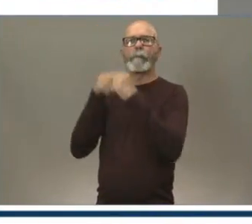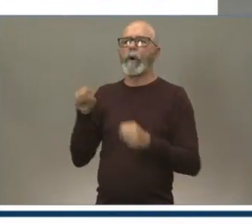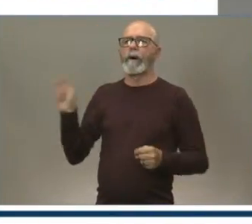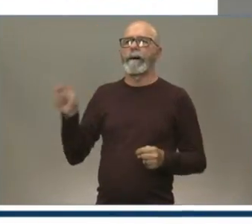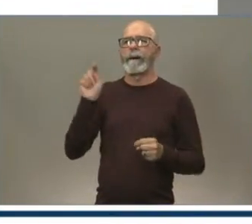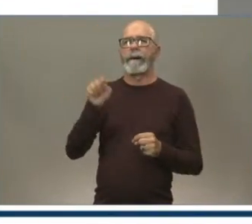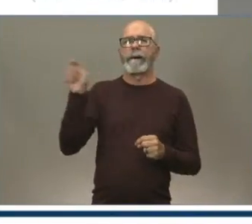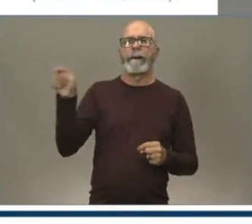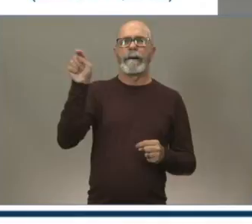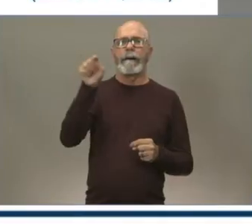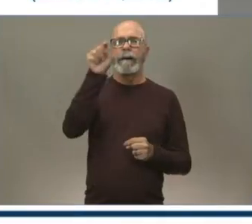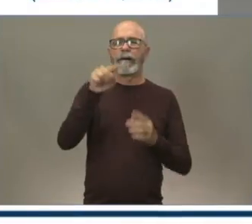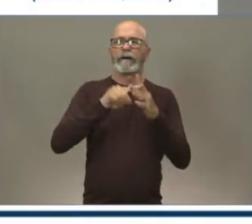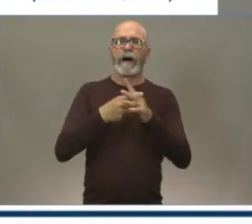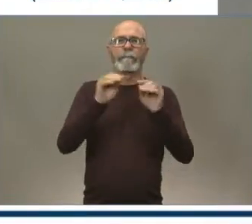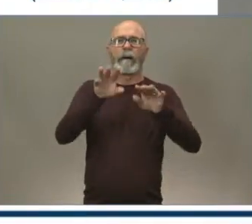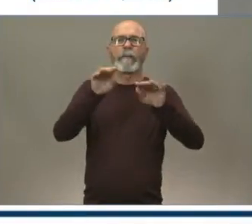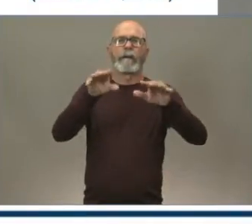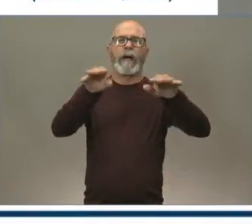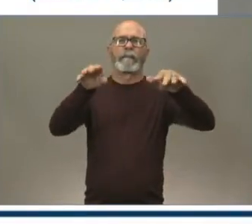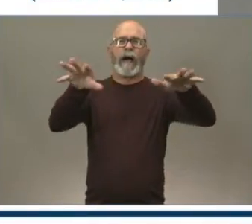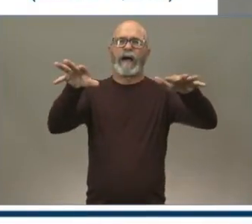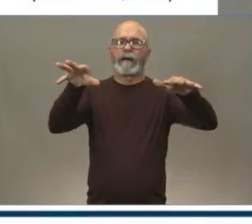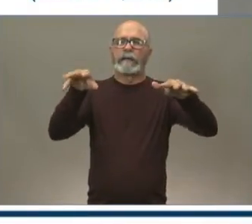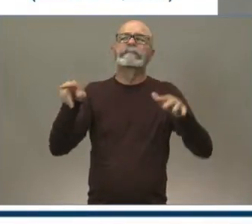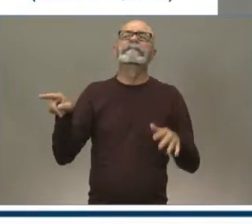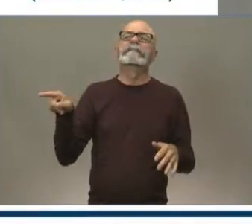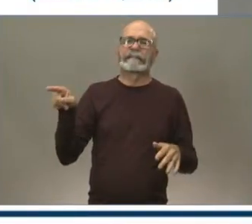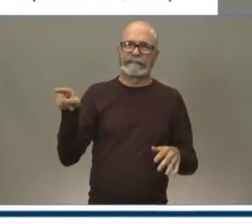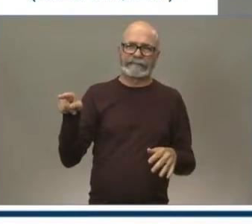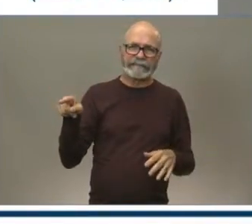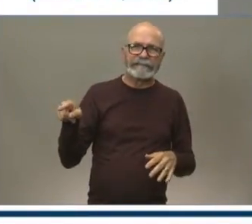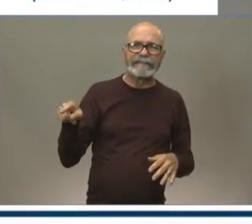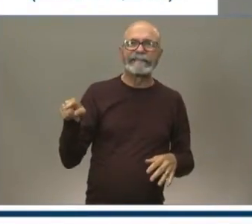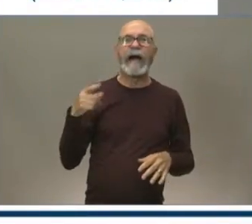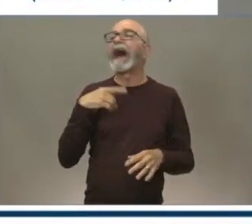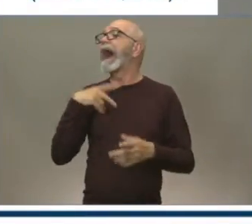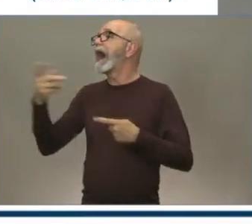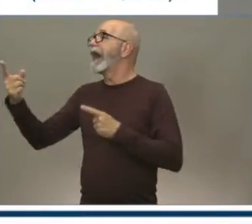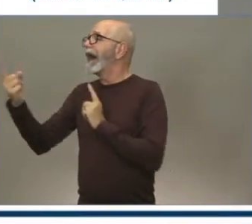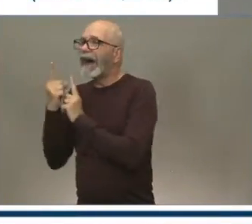transmission, but at levels of contact that we would have